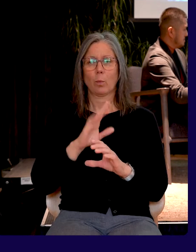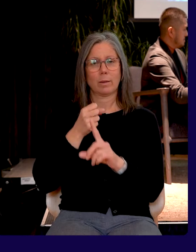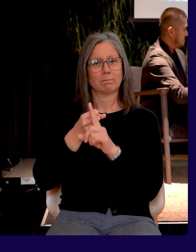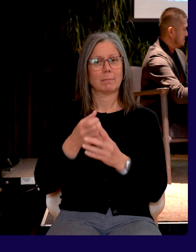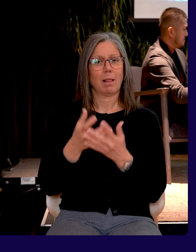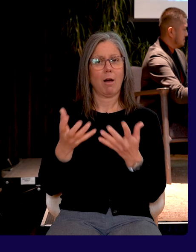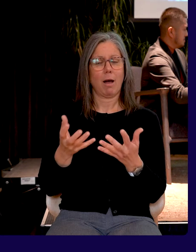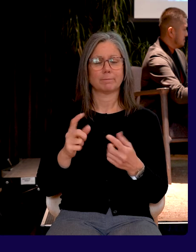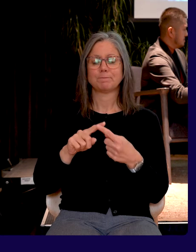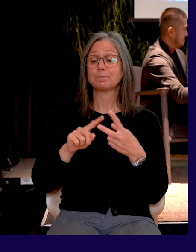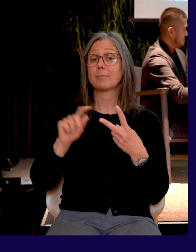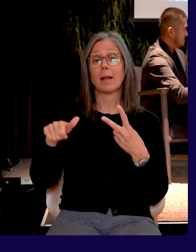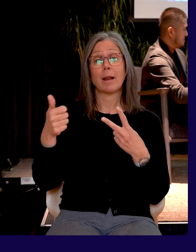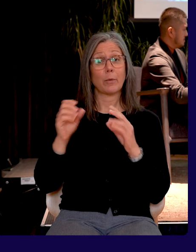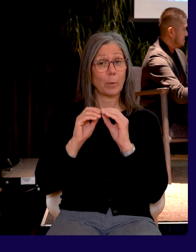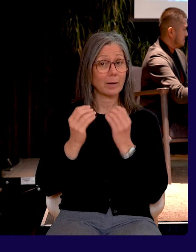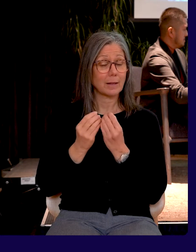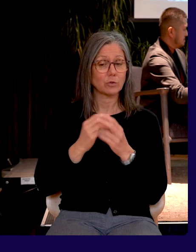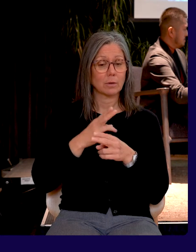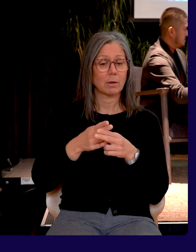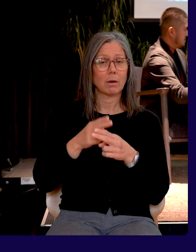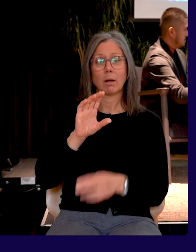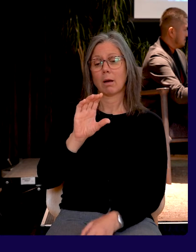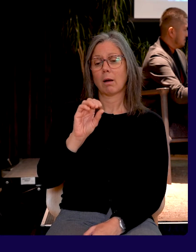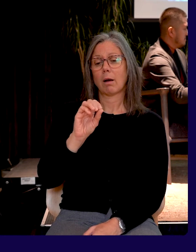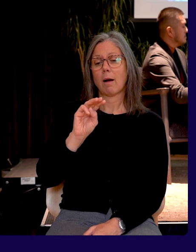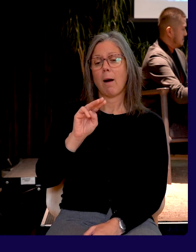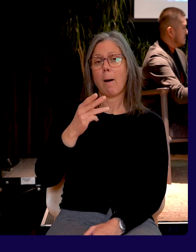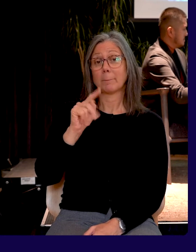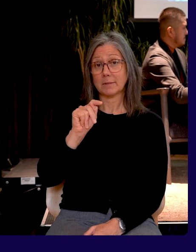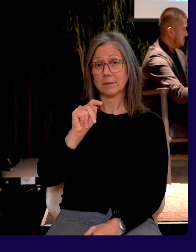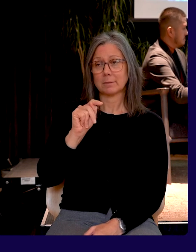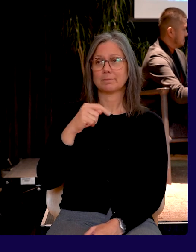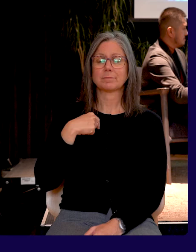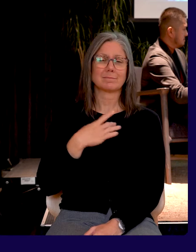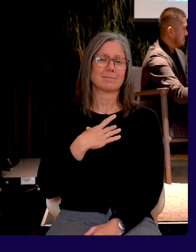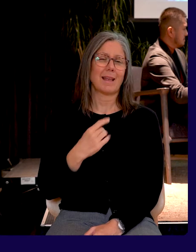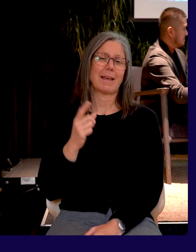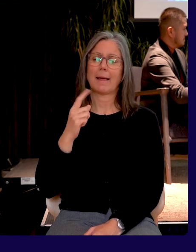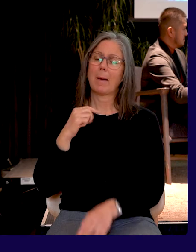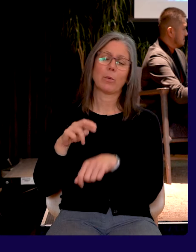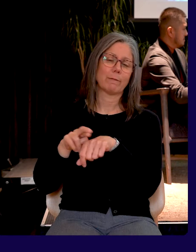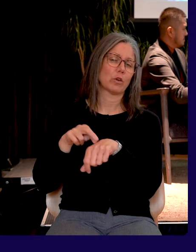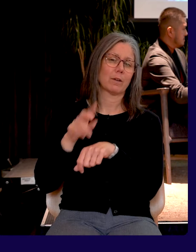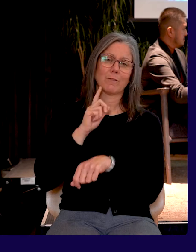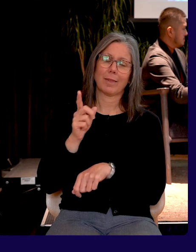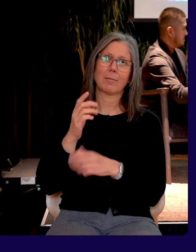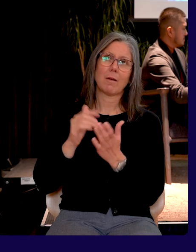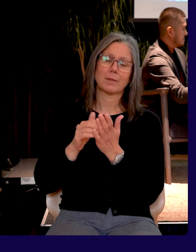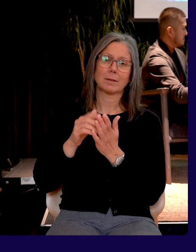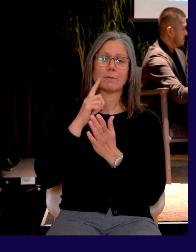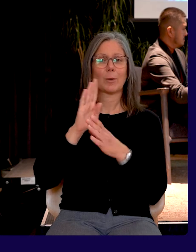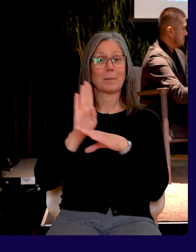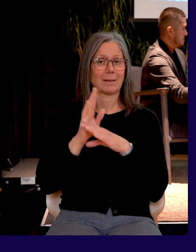And another organization is called COMPT, C-O-M-P-T. And I like them and I refer them to businesses I work